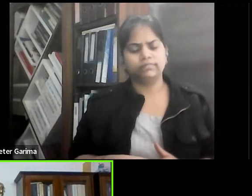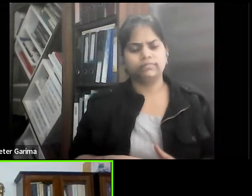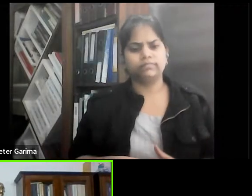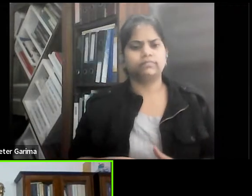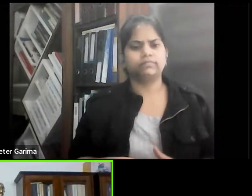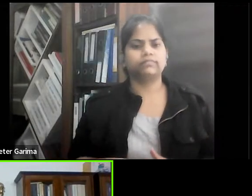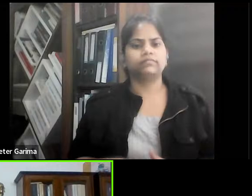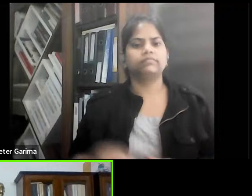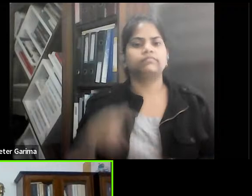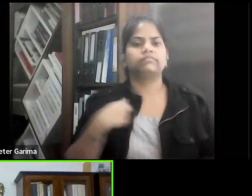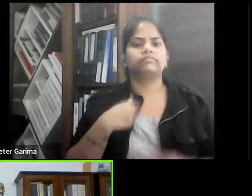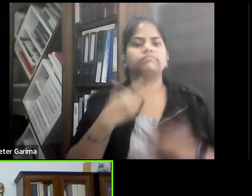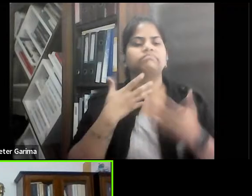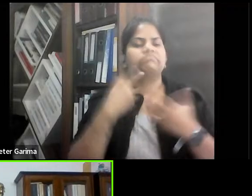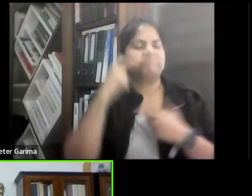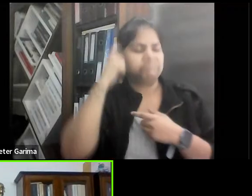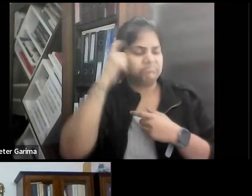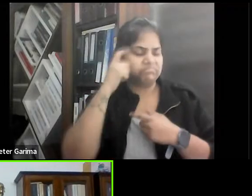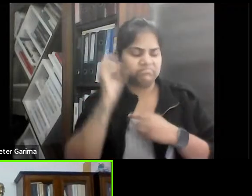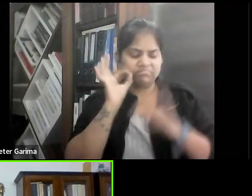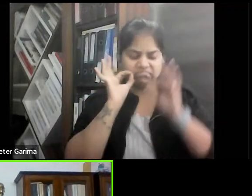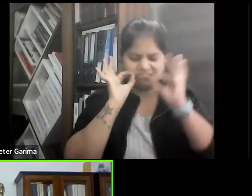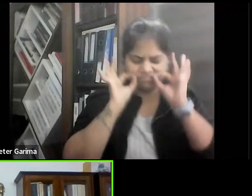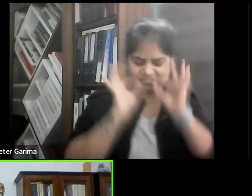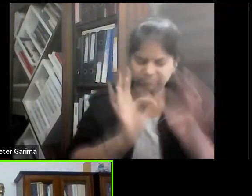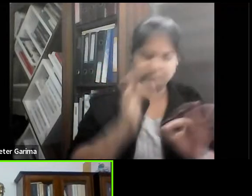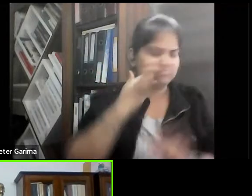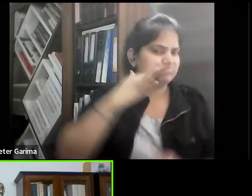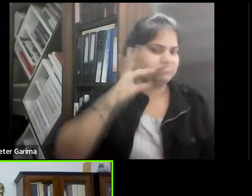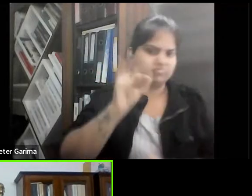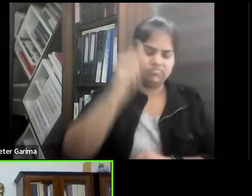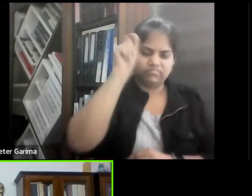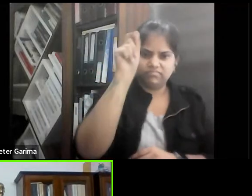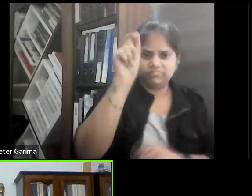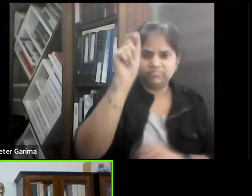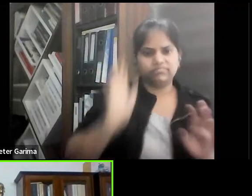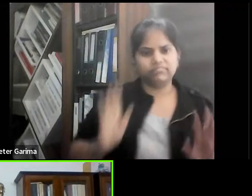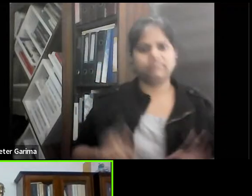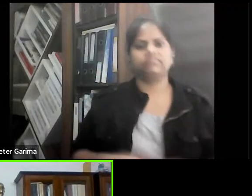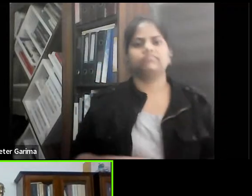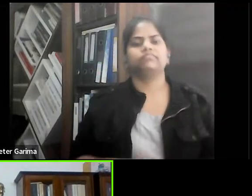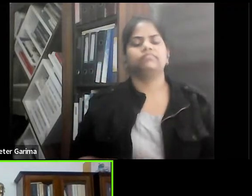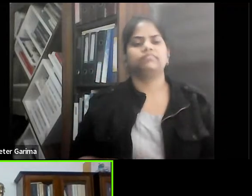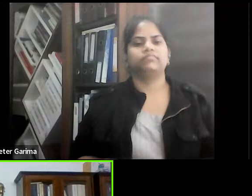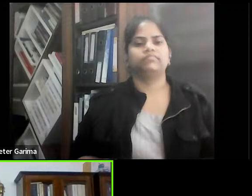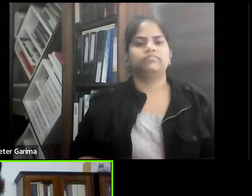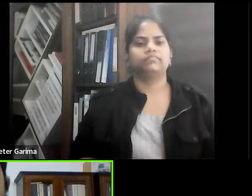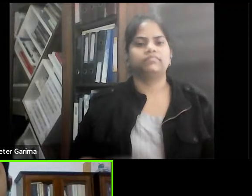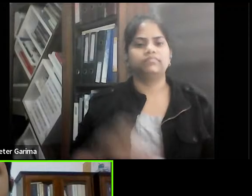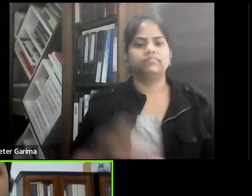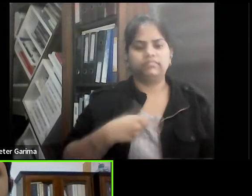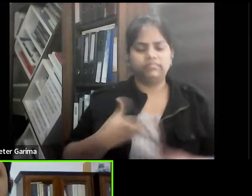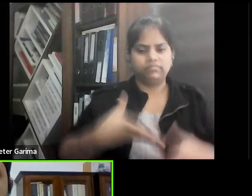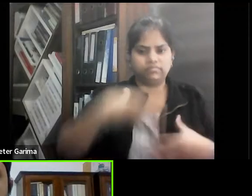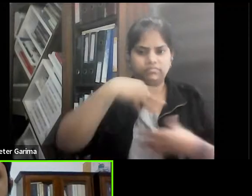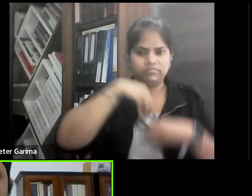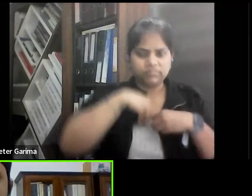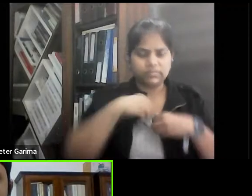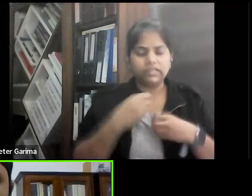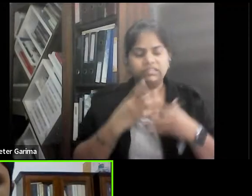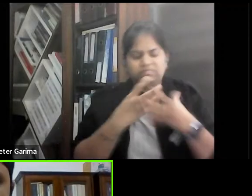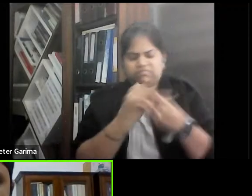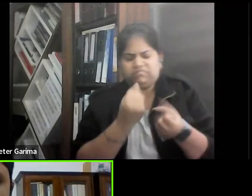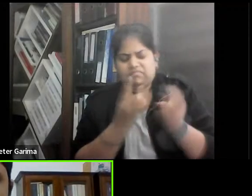I think that's a very, very important point. And games did receive a lot of recognition. Even in